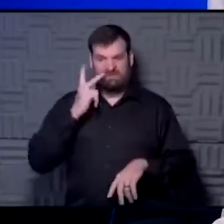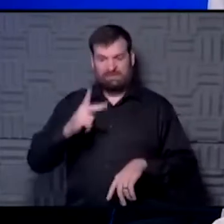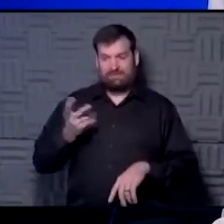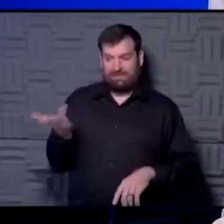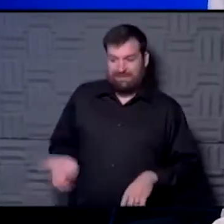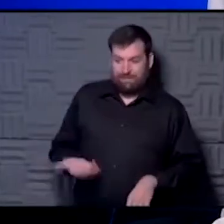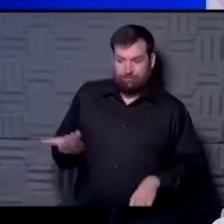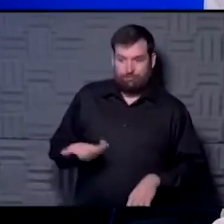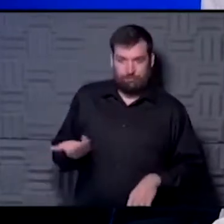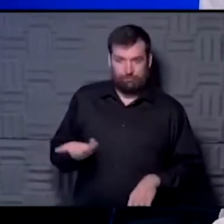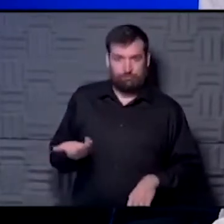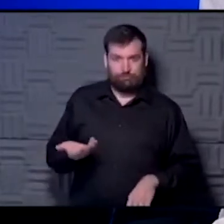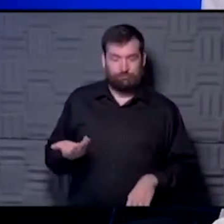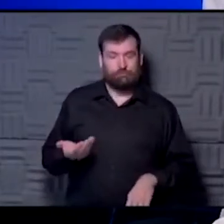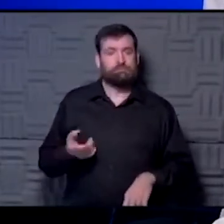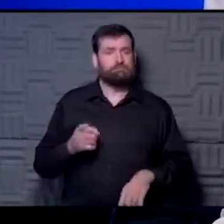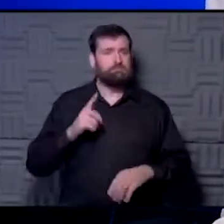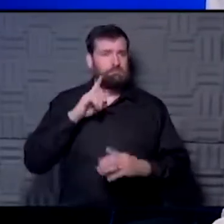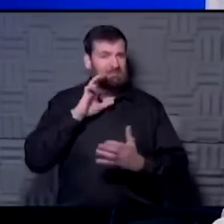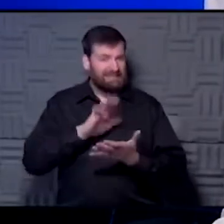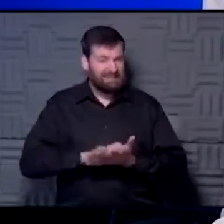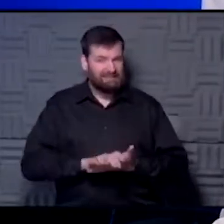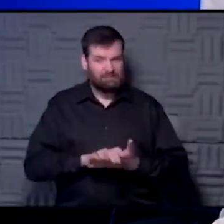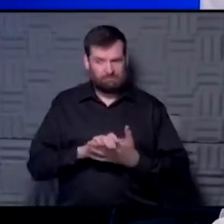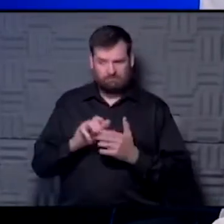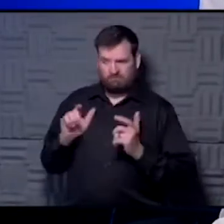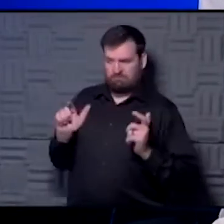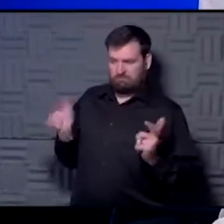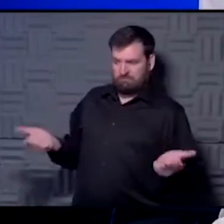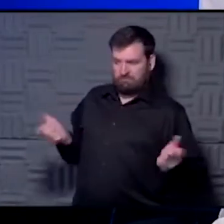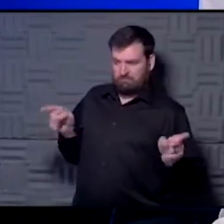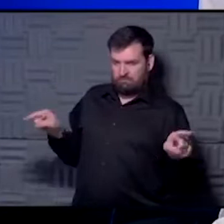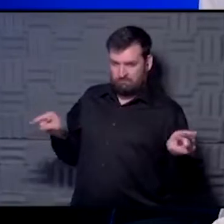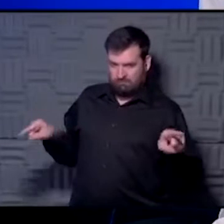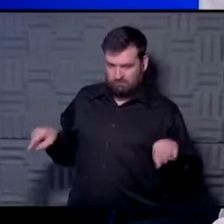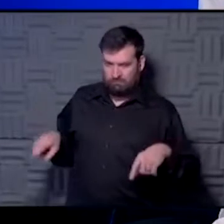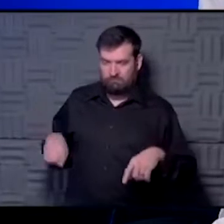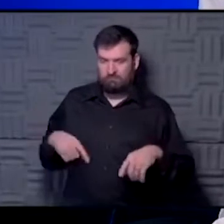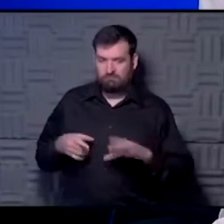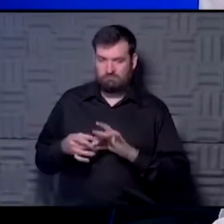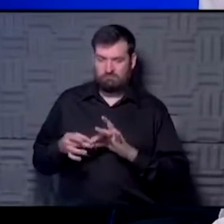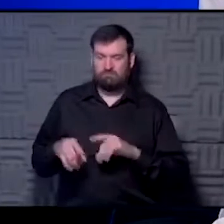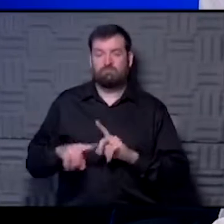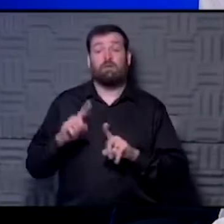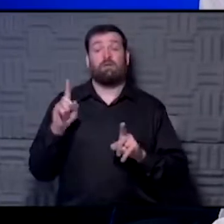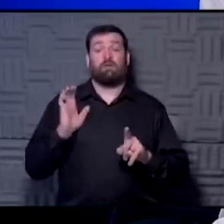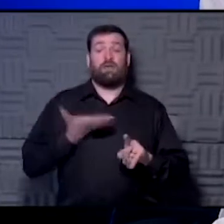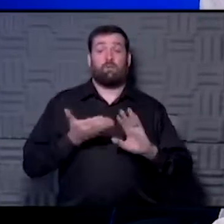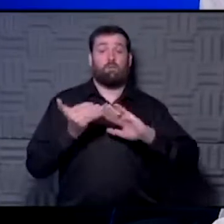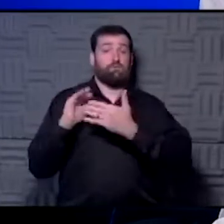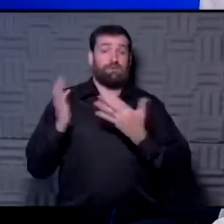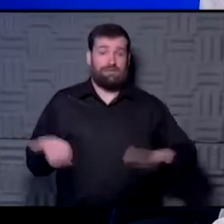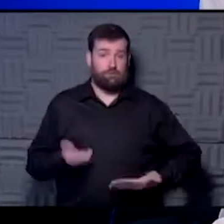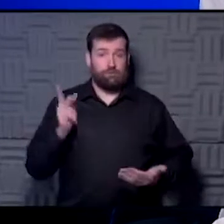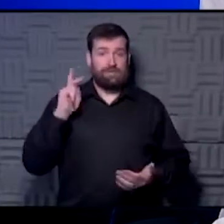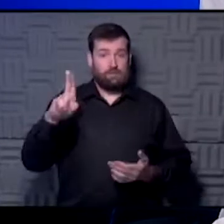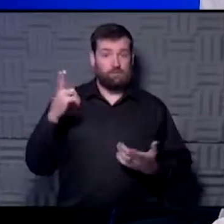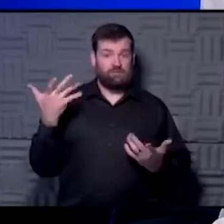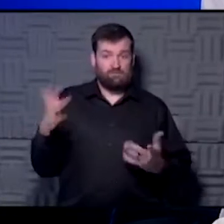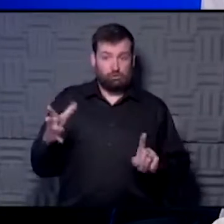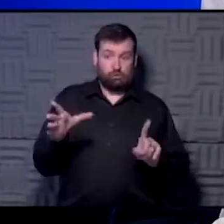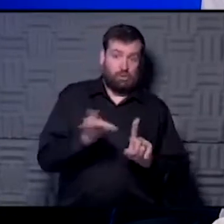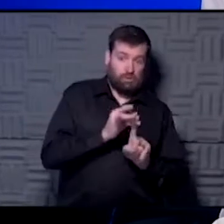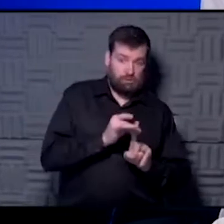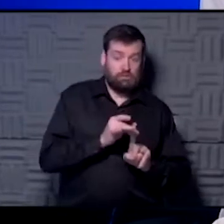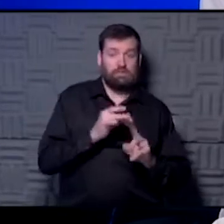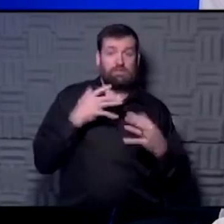own institution, we believe, and I'm going to turn to my two experts here in just a moment, most of the folks we believe in our community here at KU who have gotten it, our